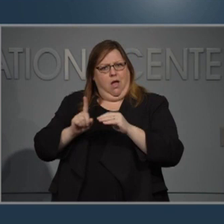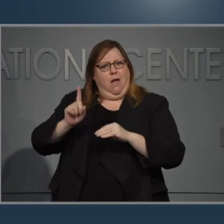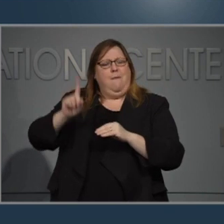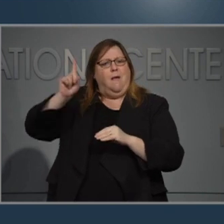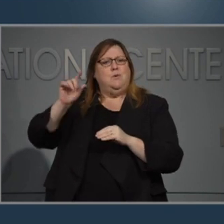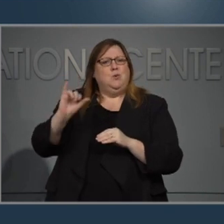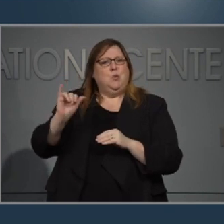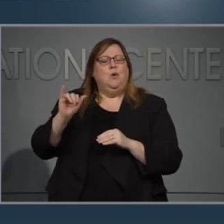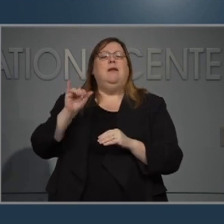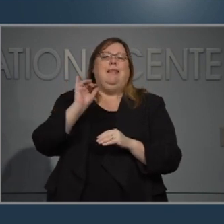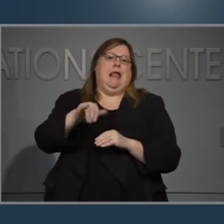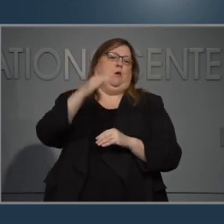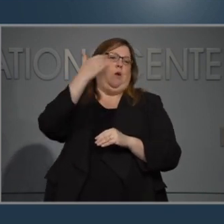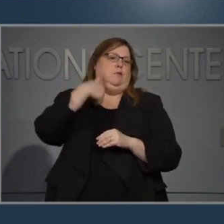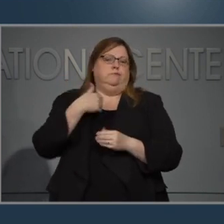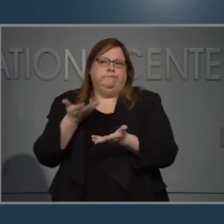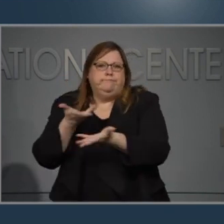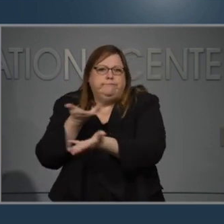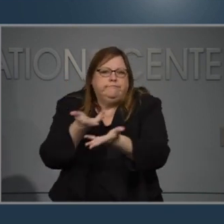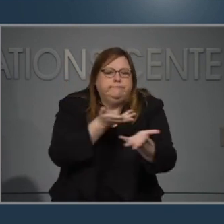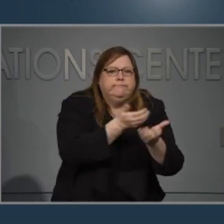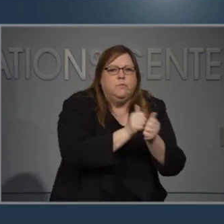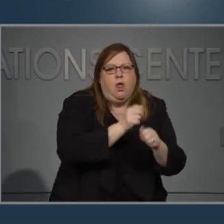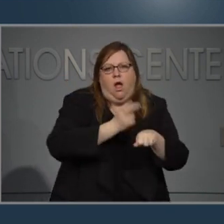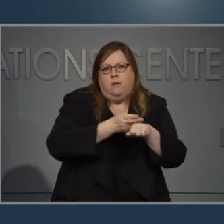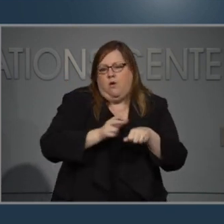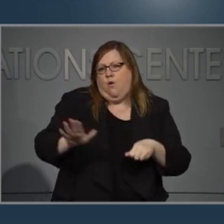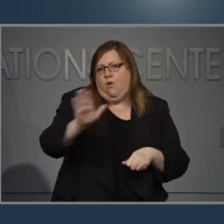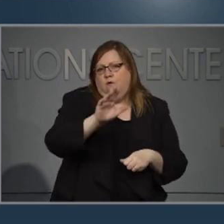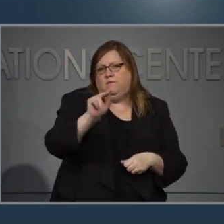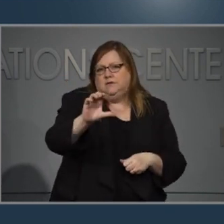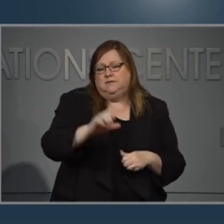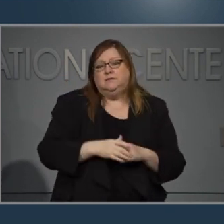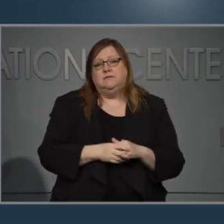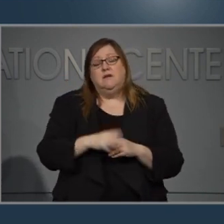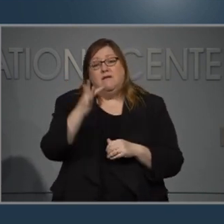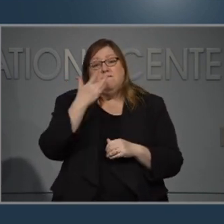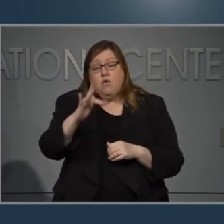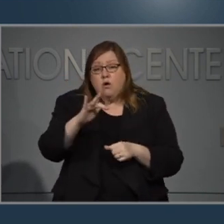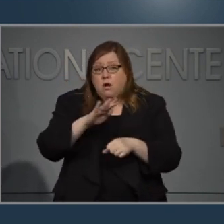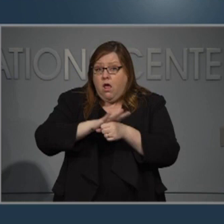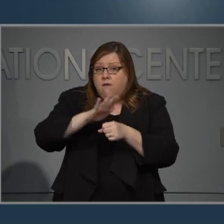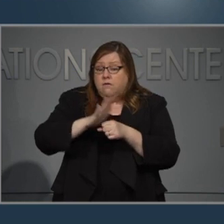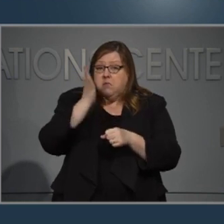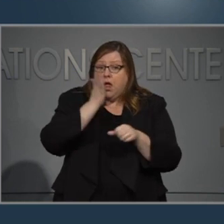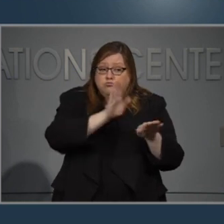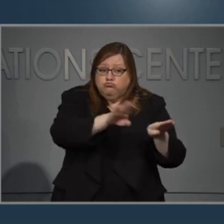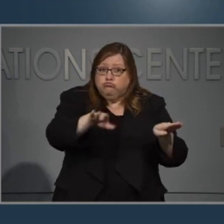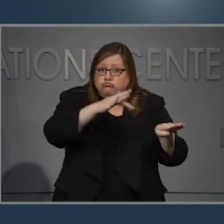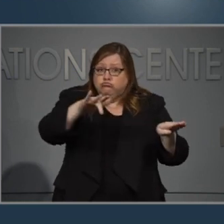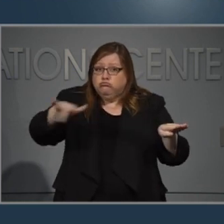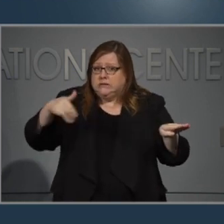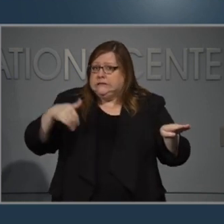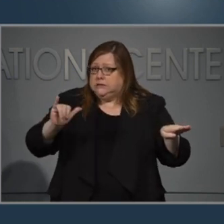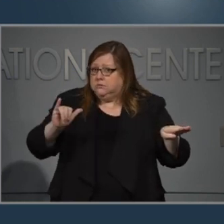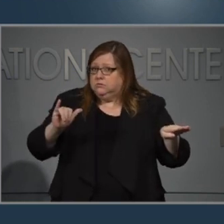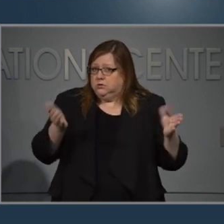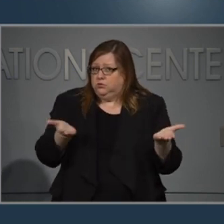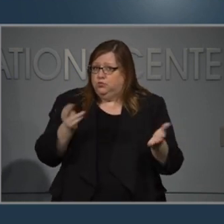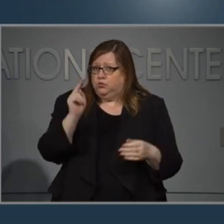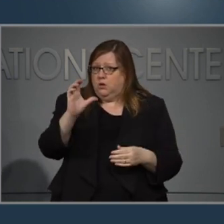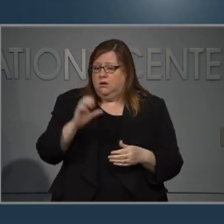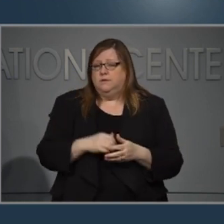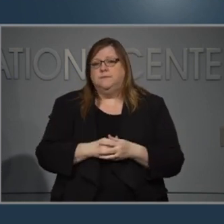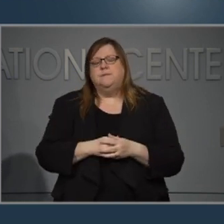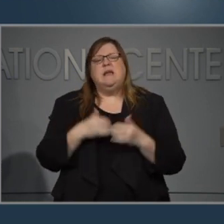state. Fortunately, we still have hospital capacity here in North Carolina. All right, in summary, here's where